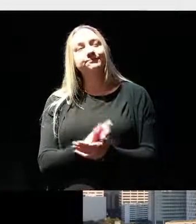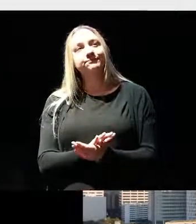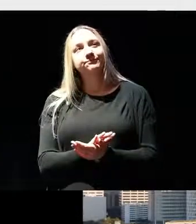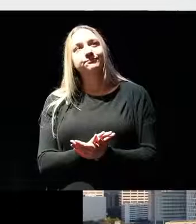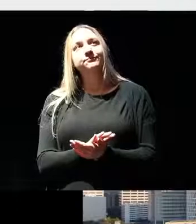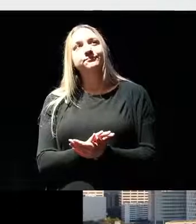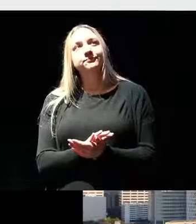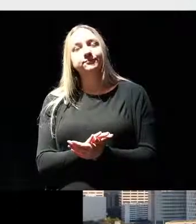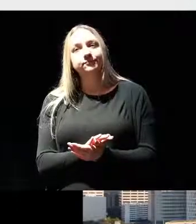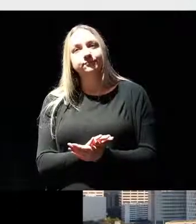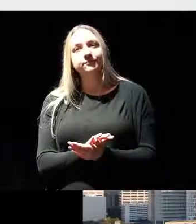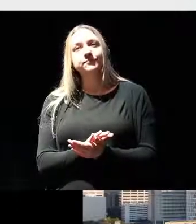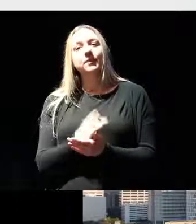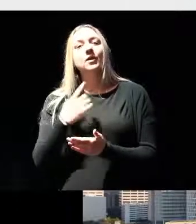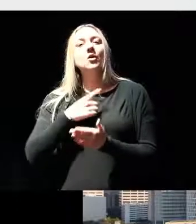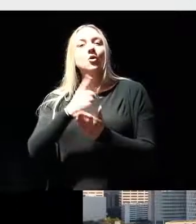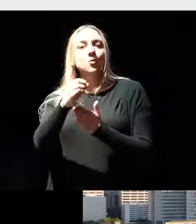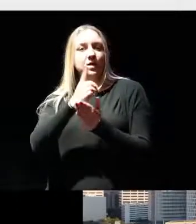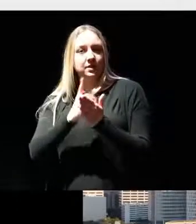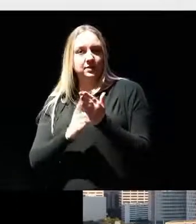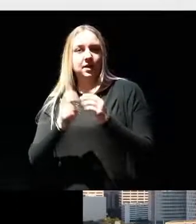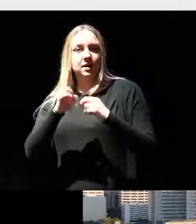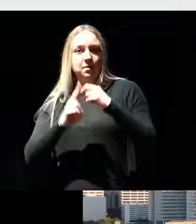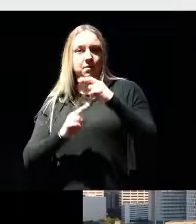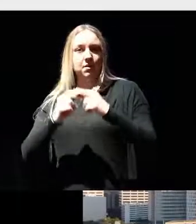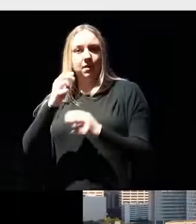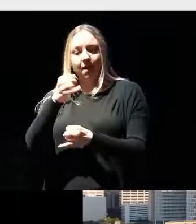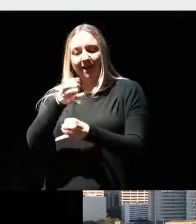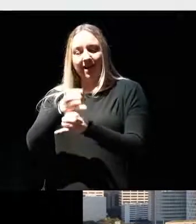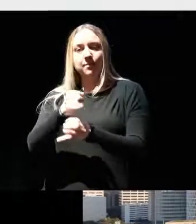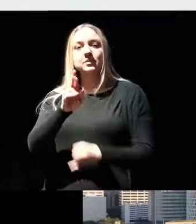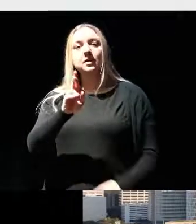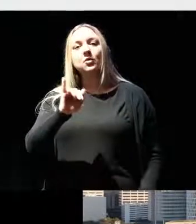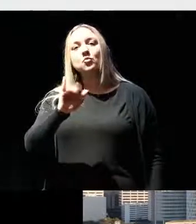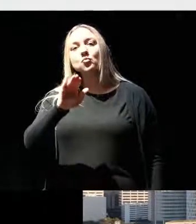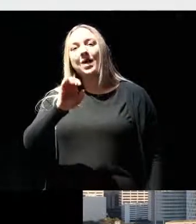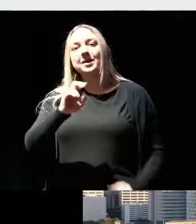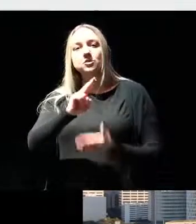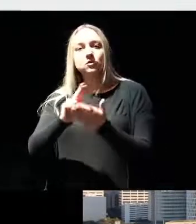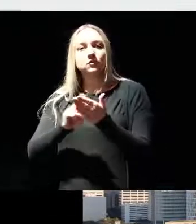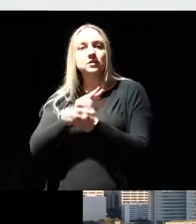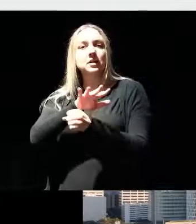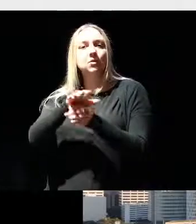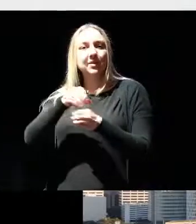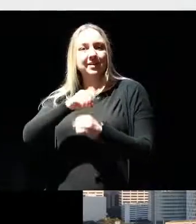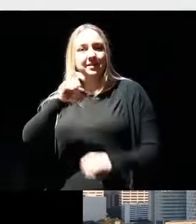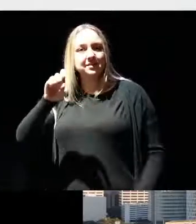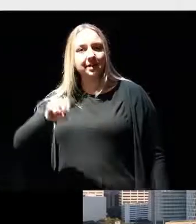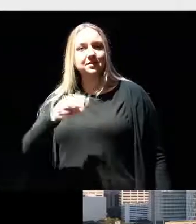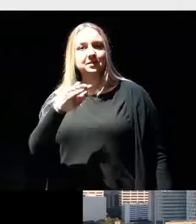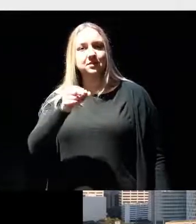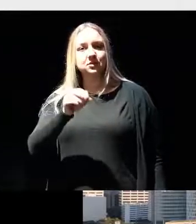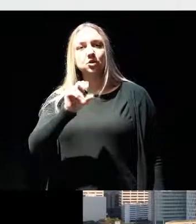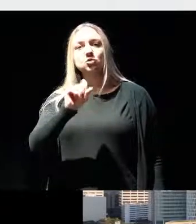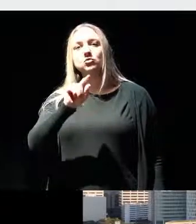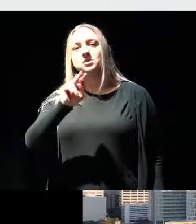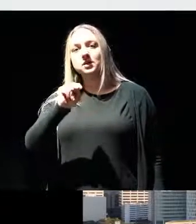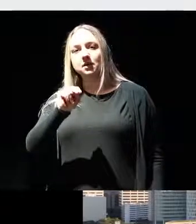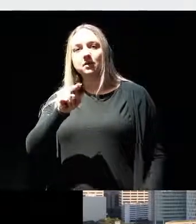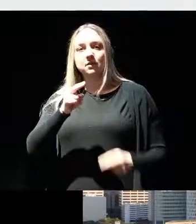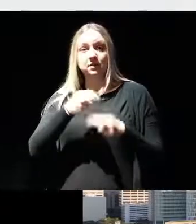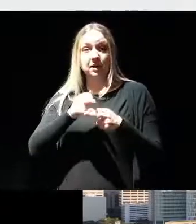designed and constructed a building on the Rice University campus in Houston a number of years ago called the Moody Center.